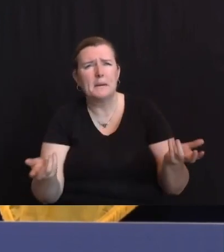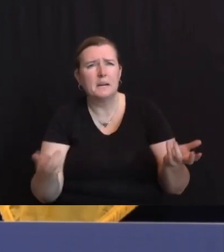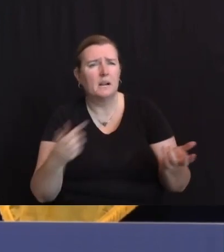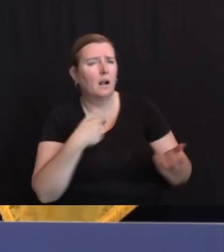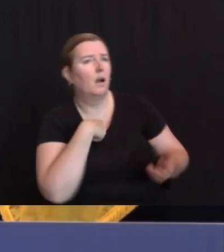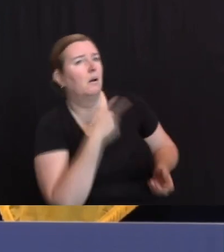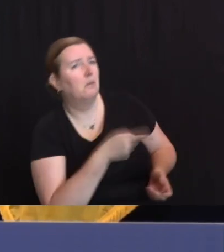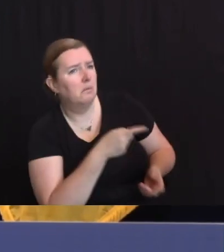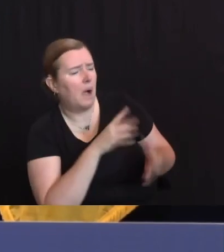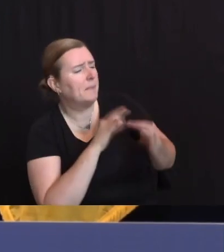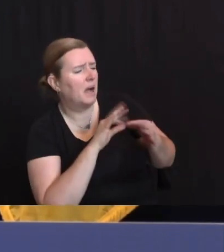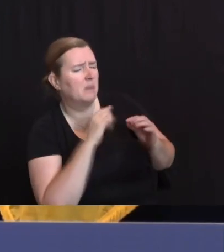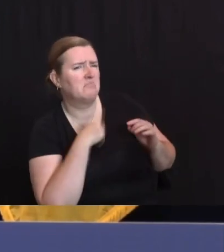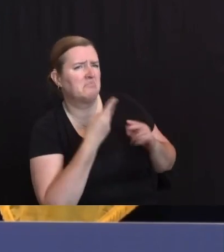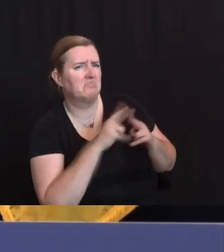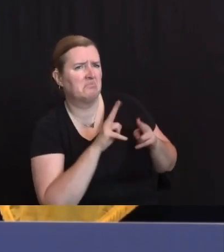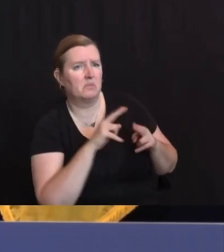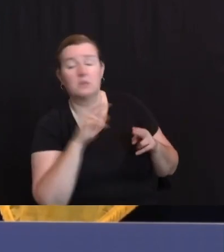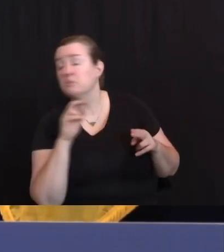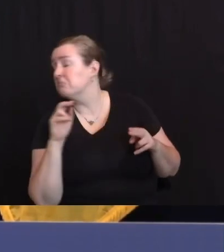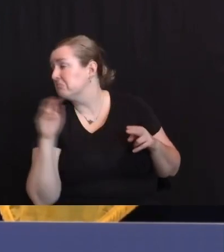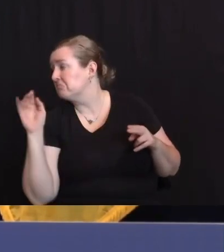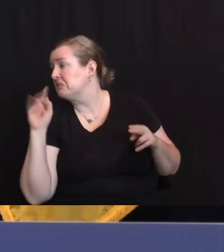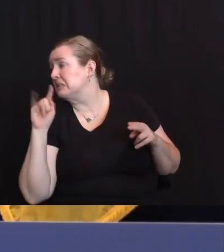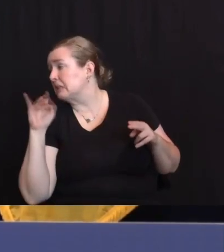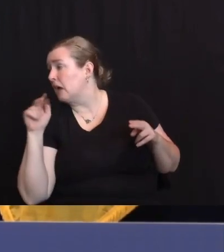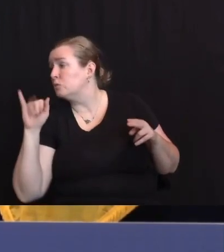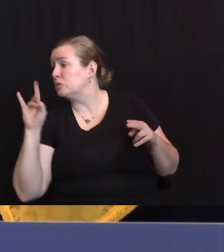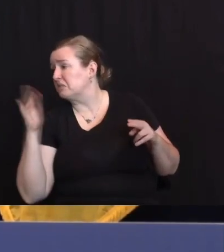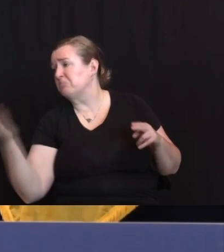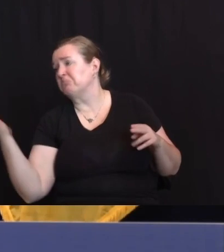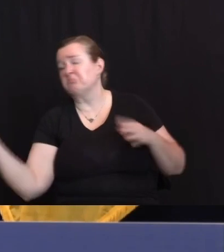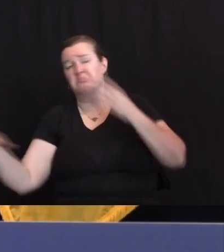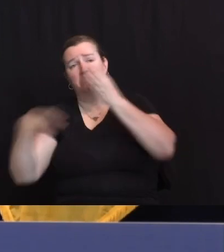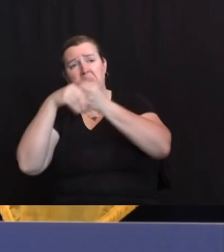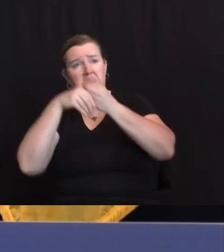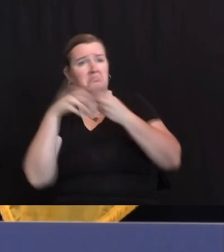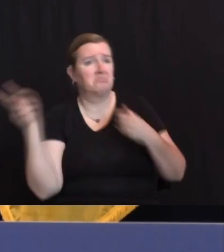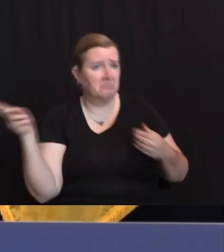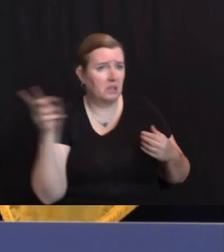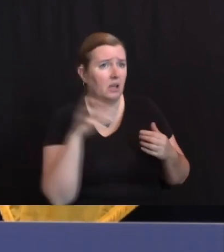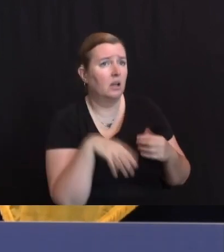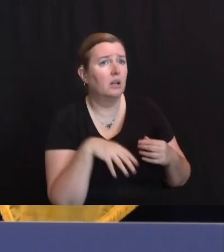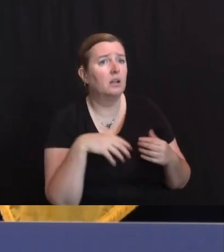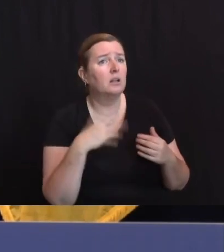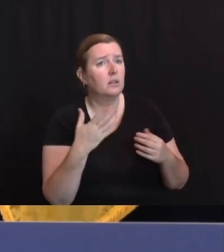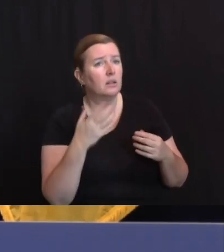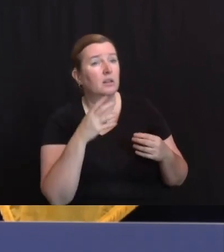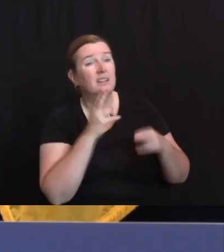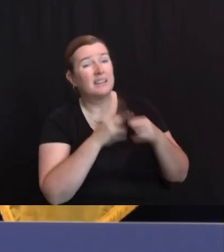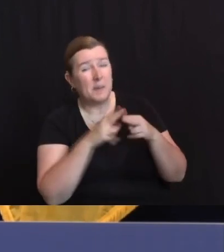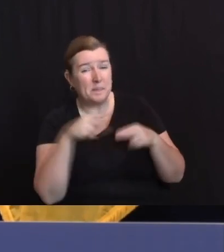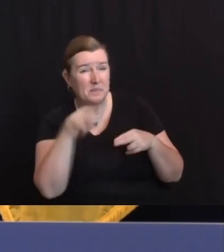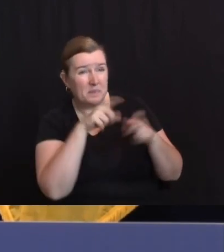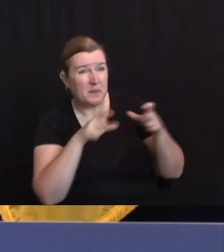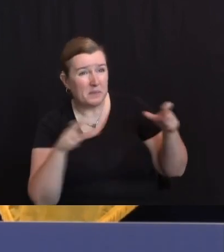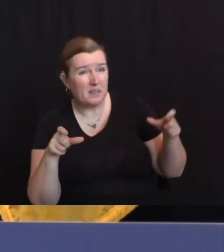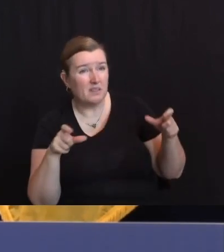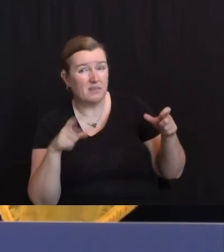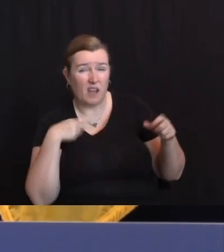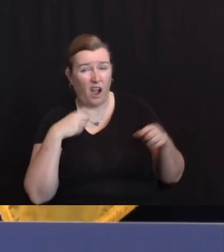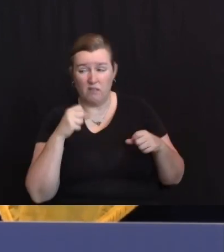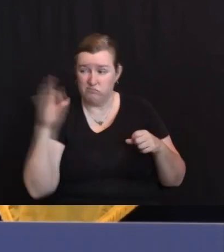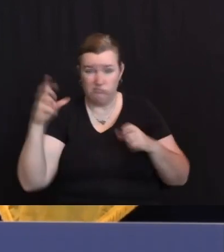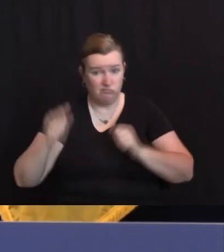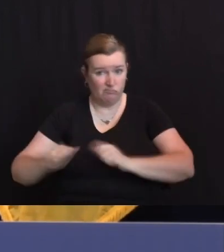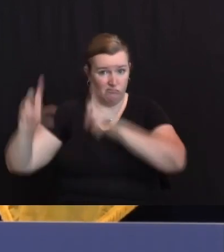may want to come in with Tina behind me. The ones who I memorialize every day are a mix, and it usually takes a while